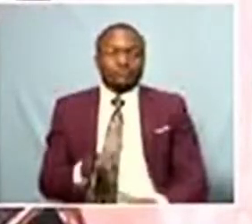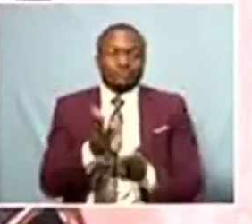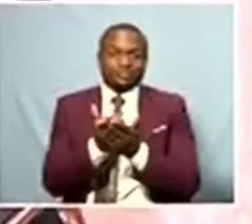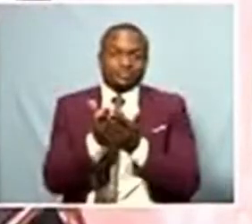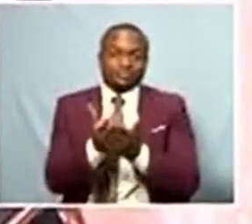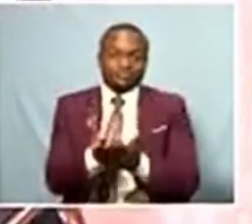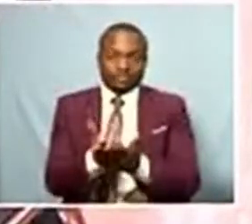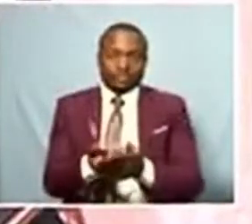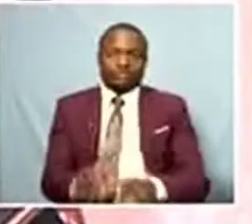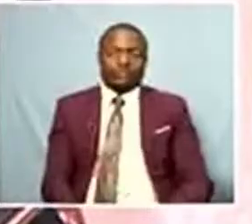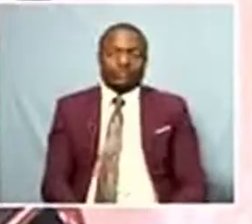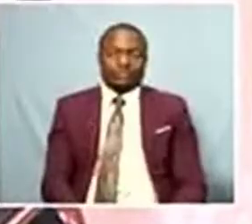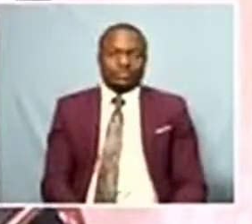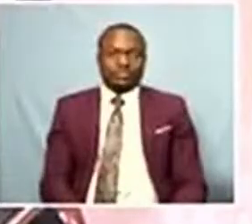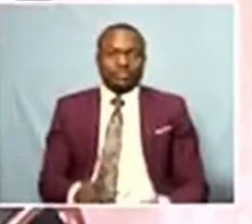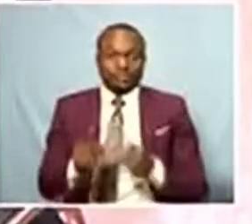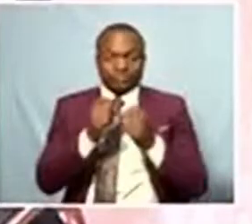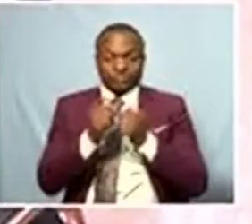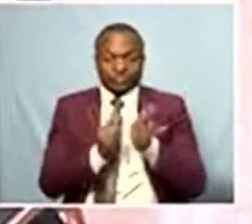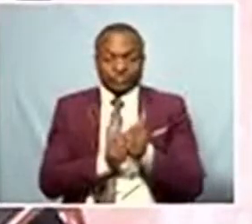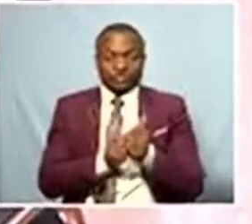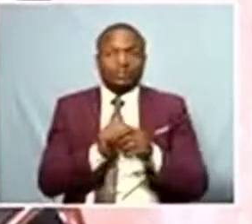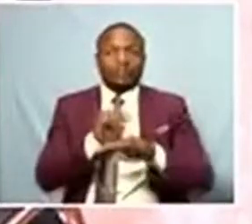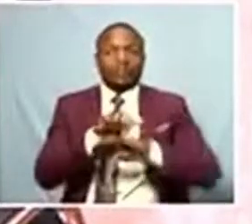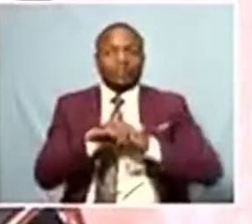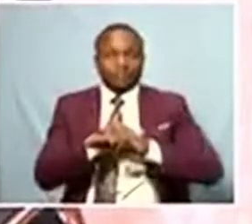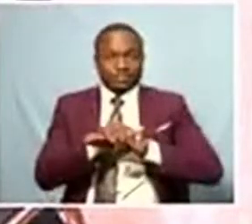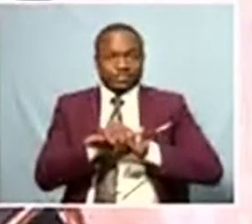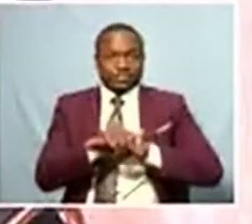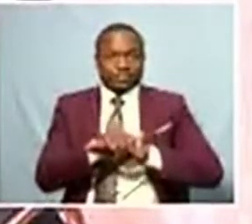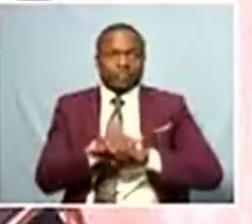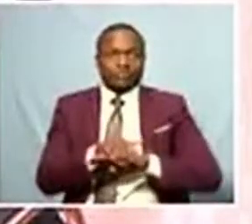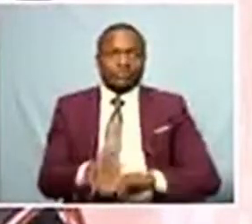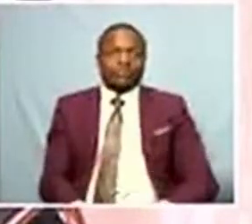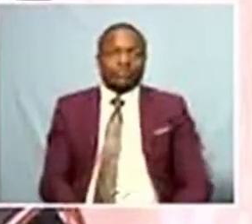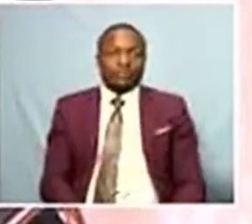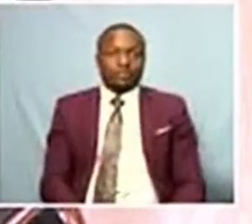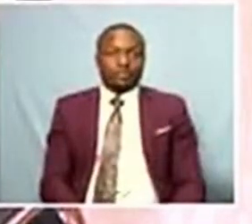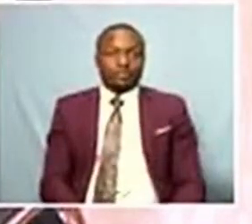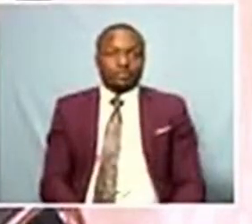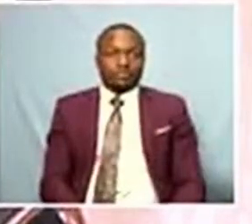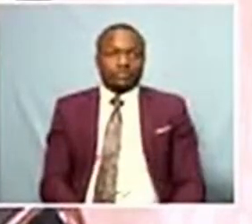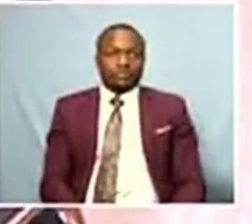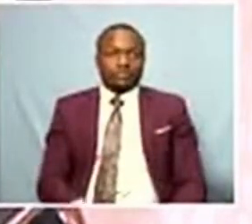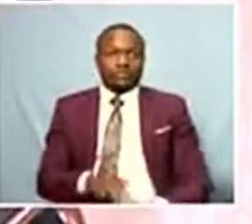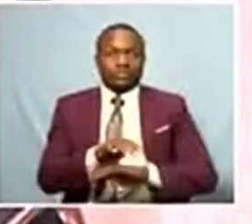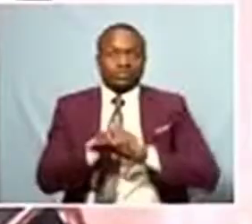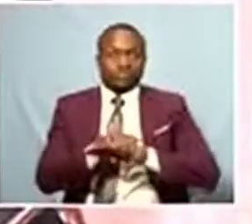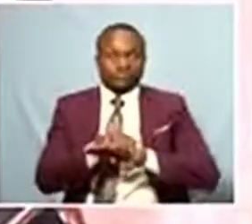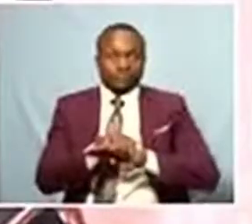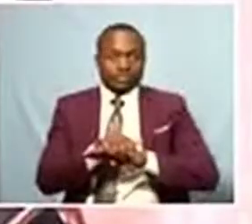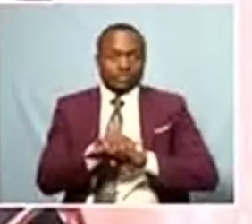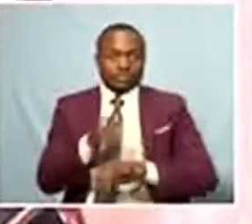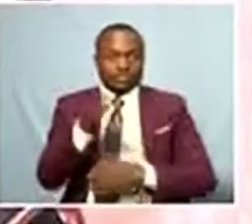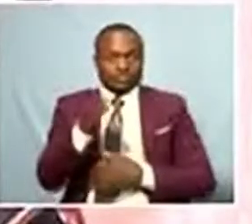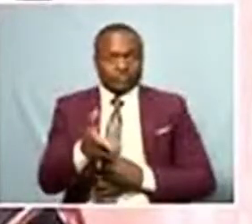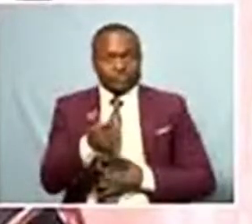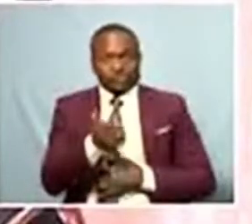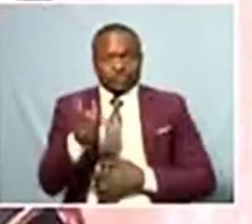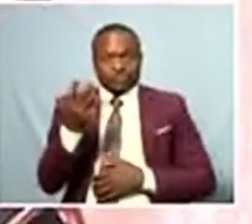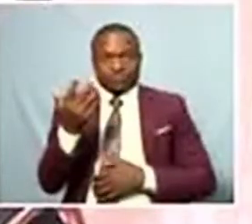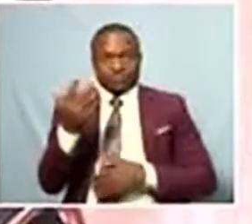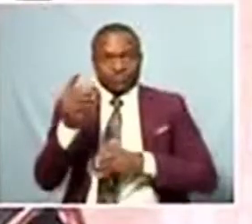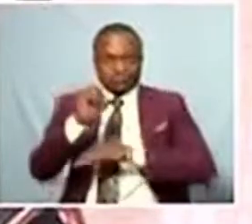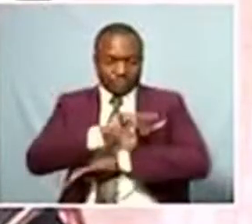submit. I can talk about the British one as well. The British application process is another 15